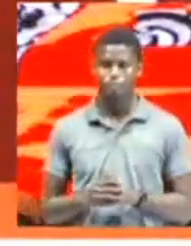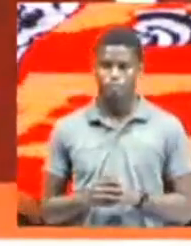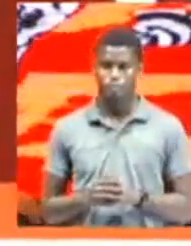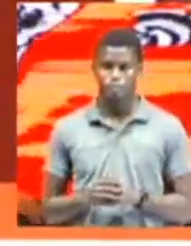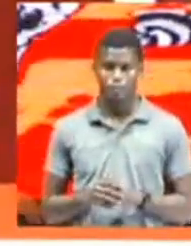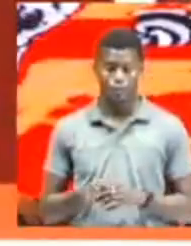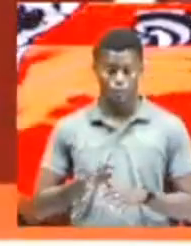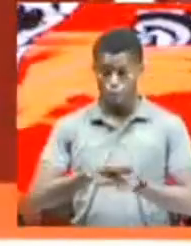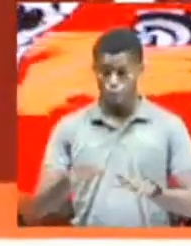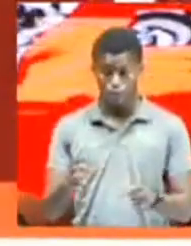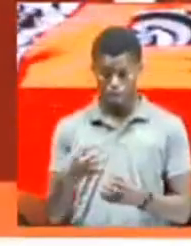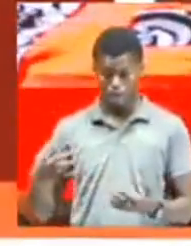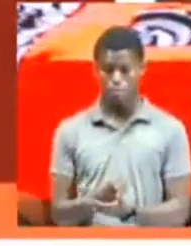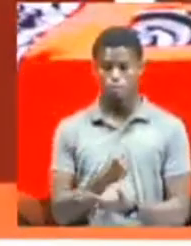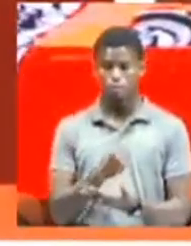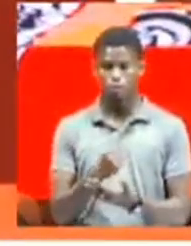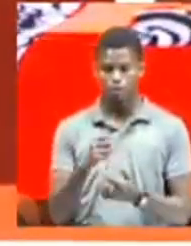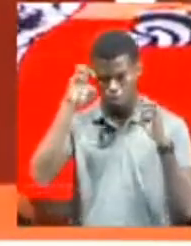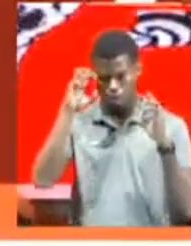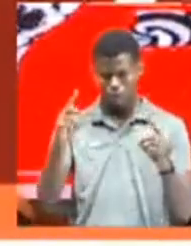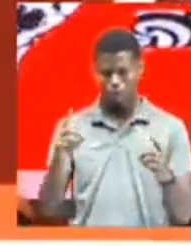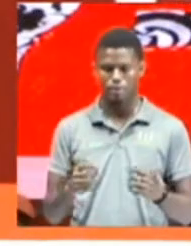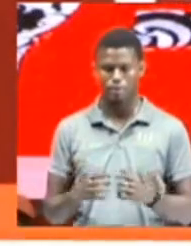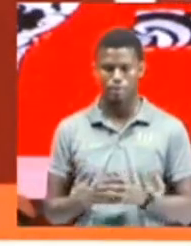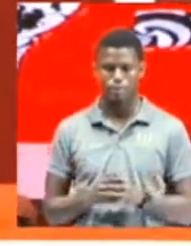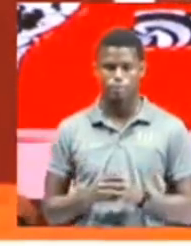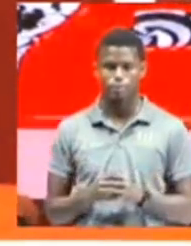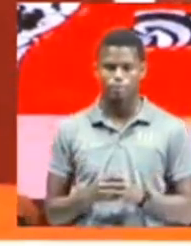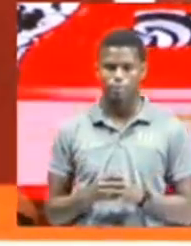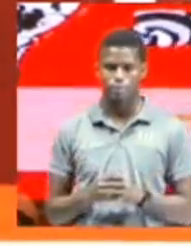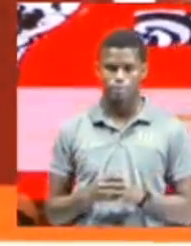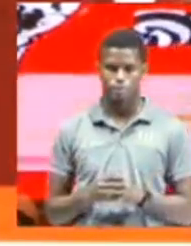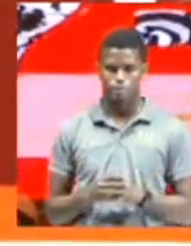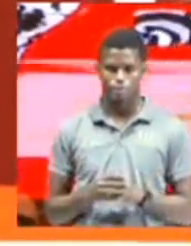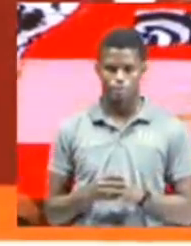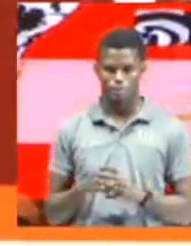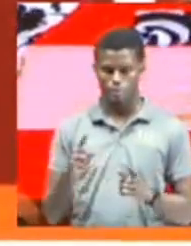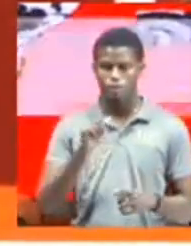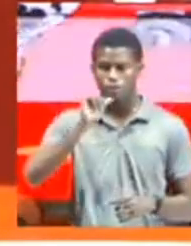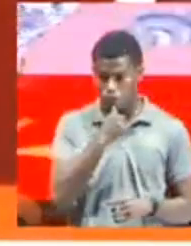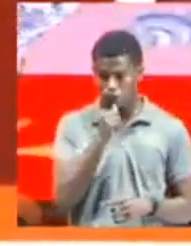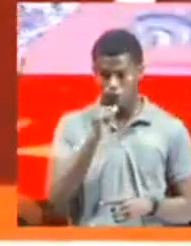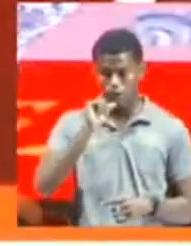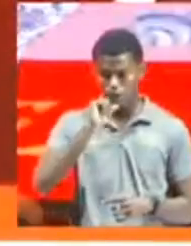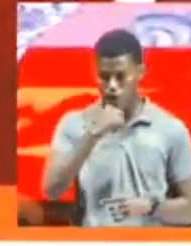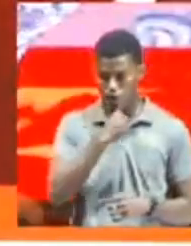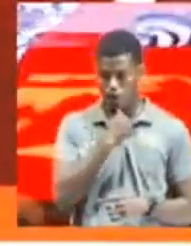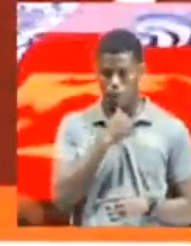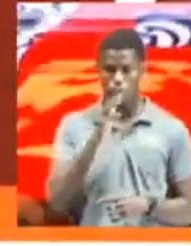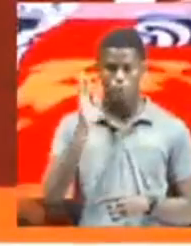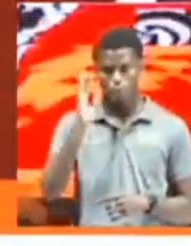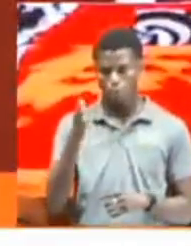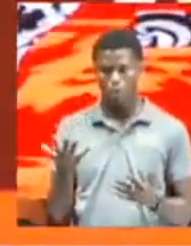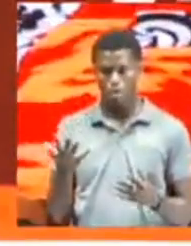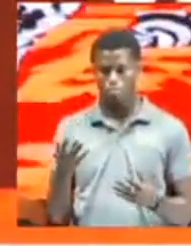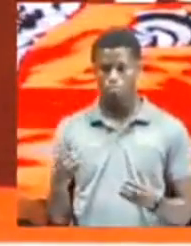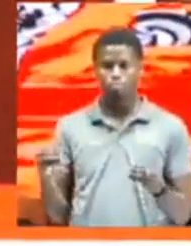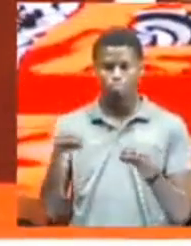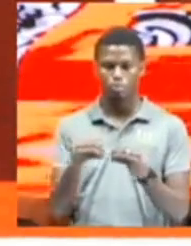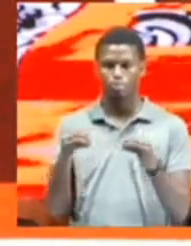education, then the sufferation will only multiply. There is no place for